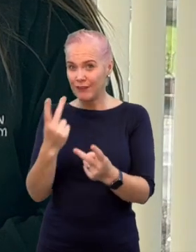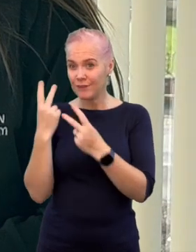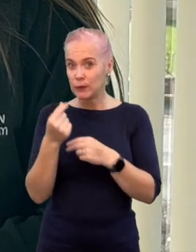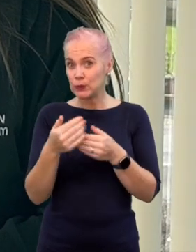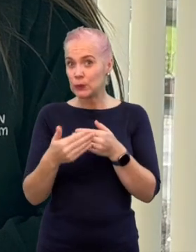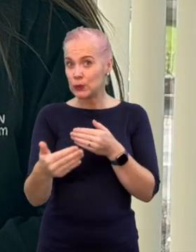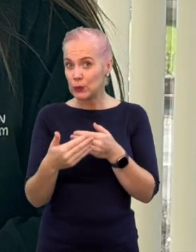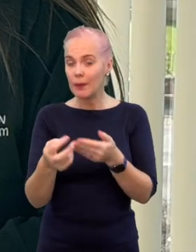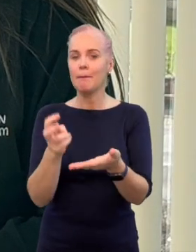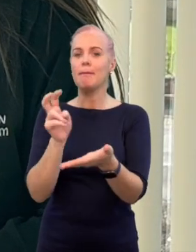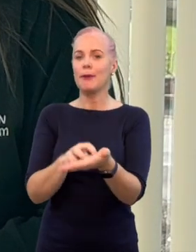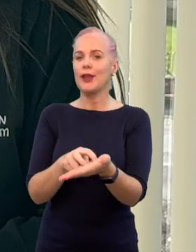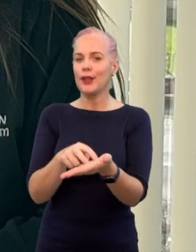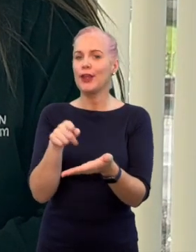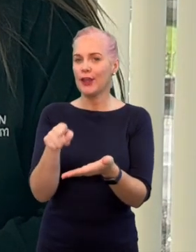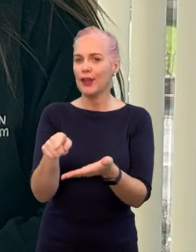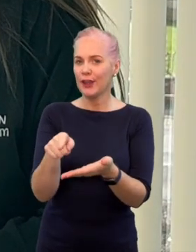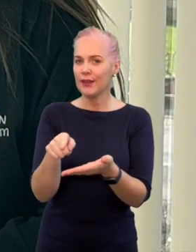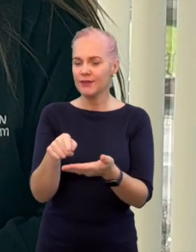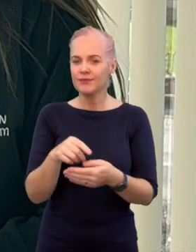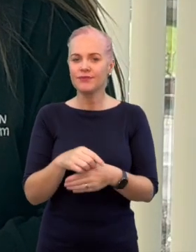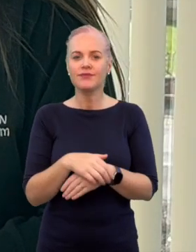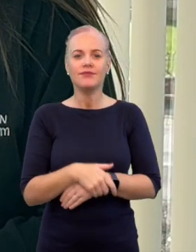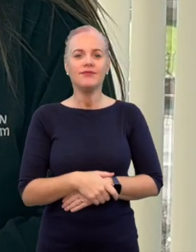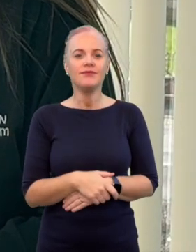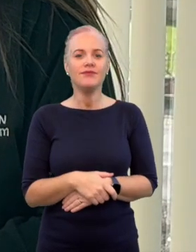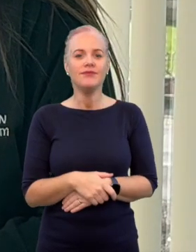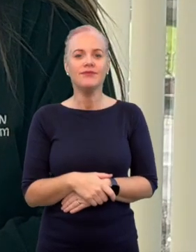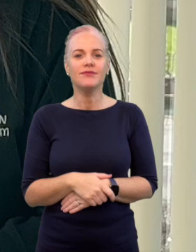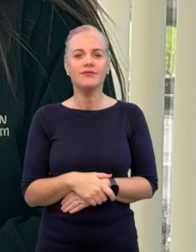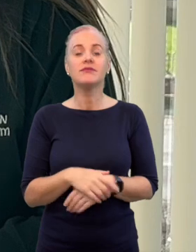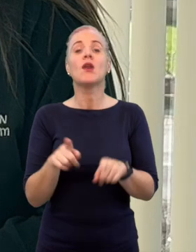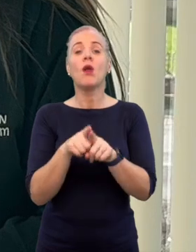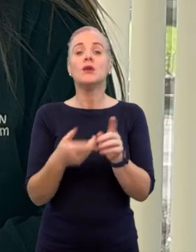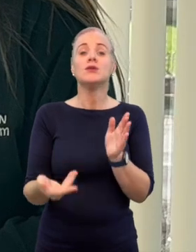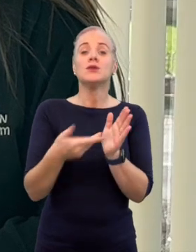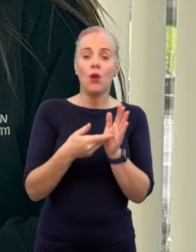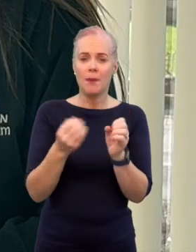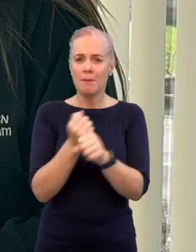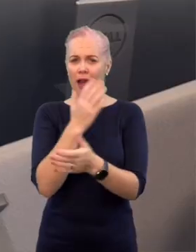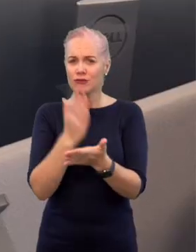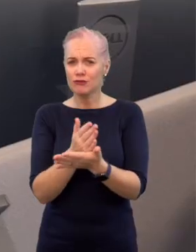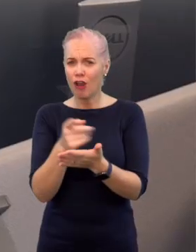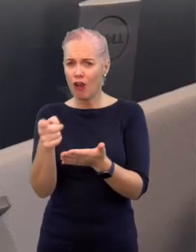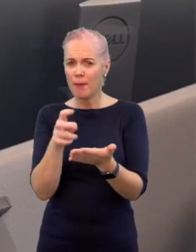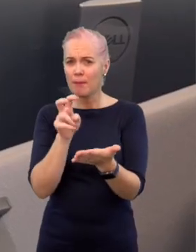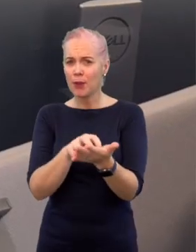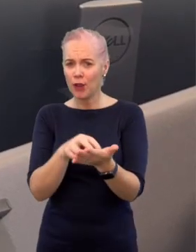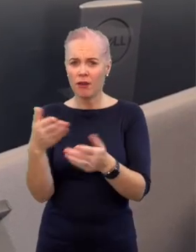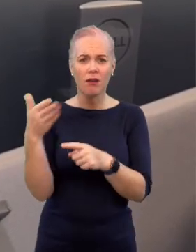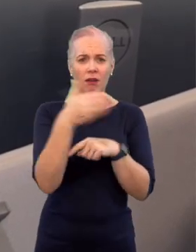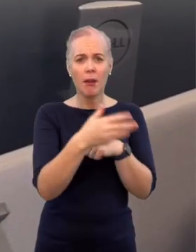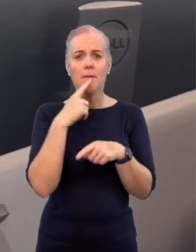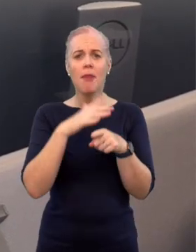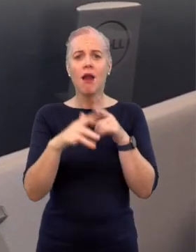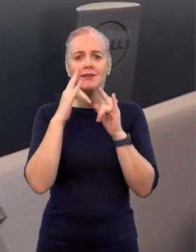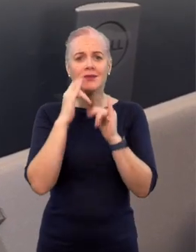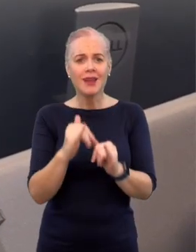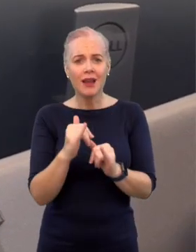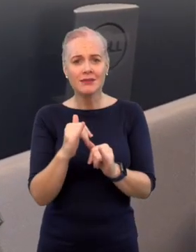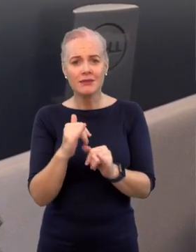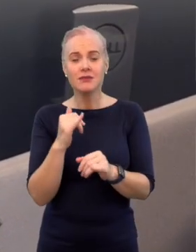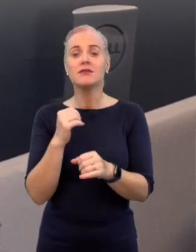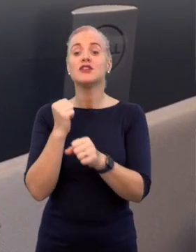in for relevant medication reviews that they will be due for, and also ensuring that people are booked in for blood tests that need